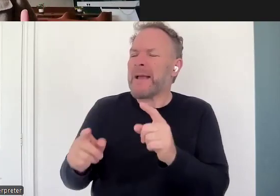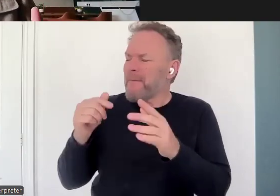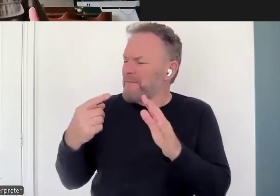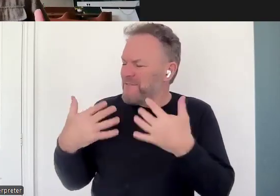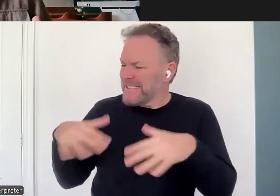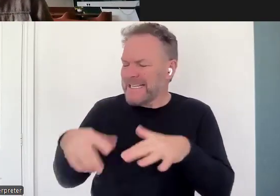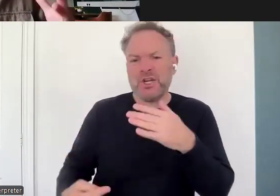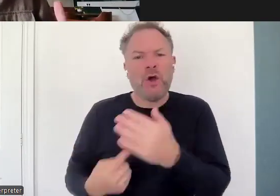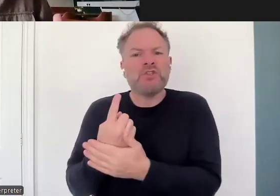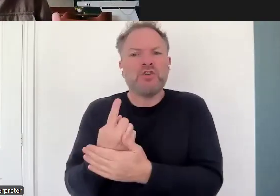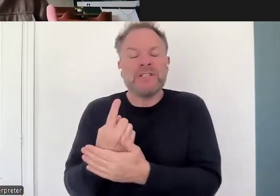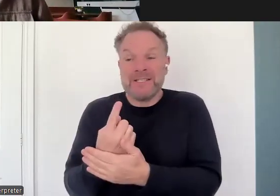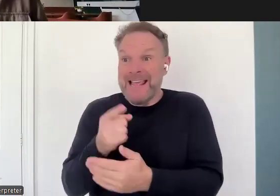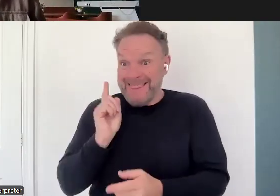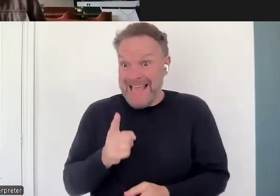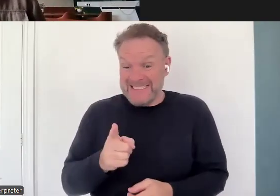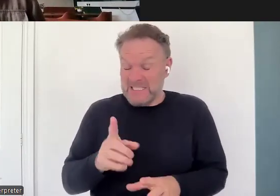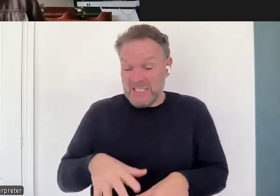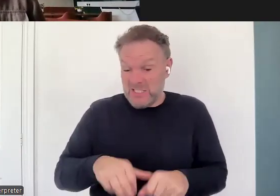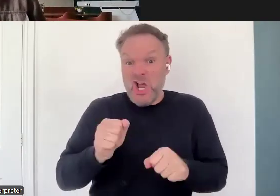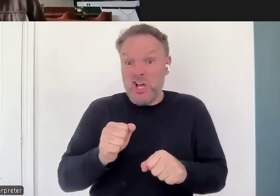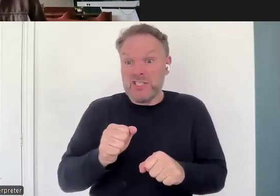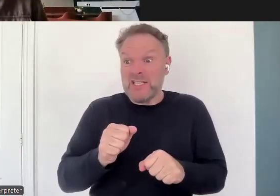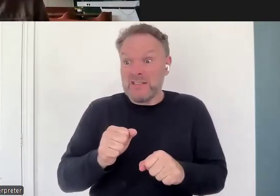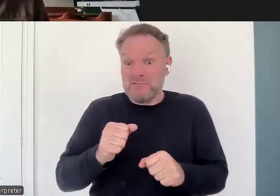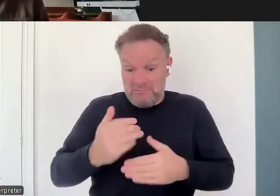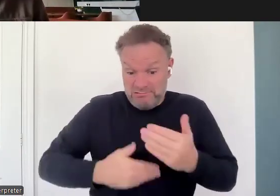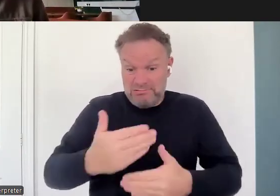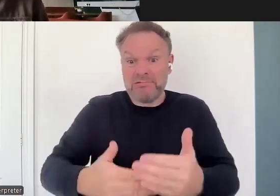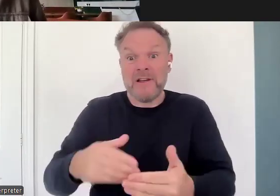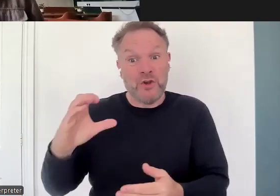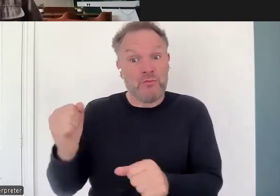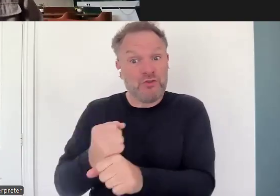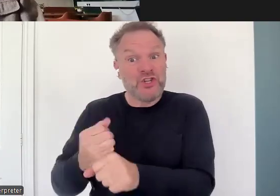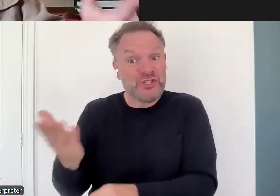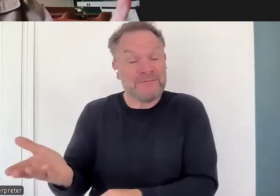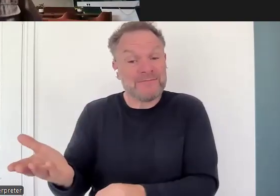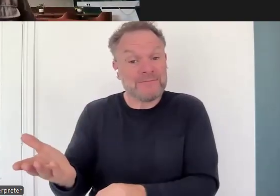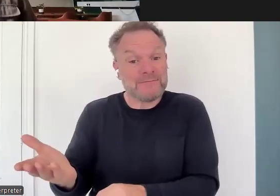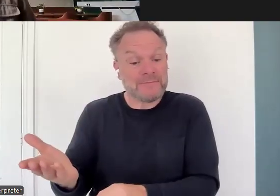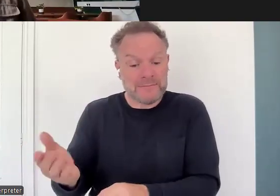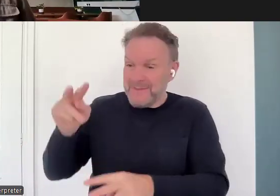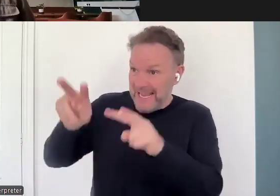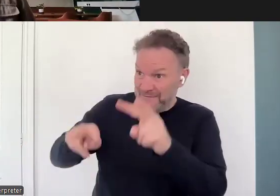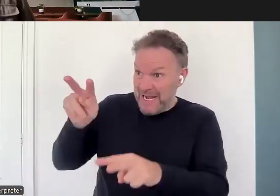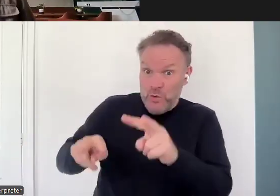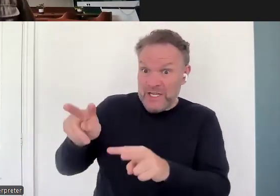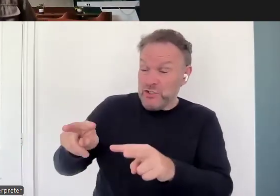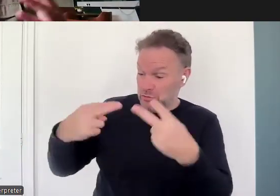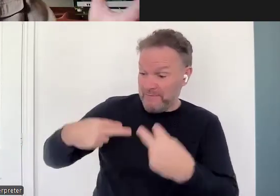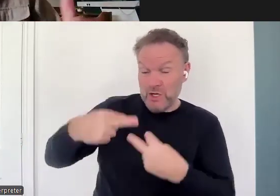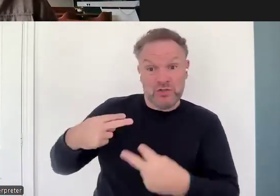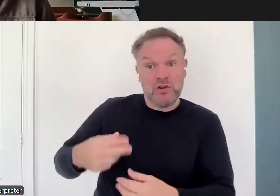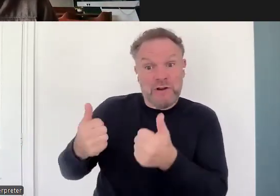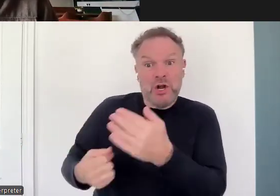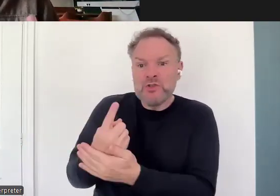In my experience, they're often the starting point for the evaluation, for the co-production. Evaluation is a great opportunity to say,